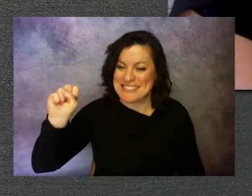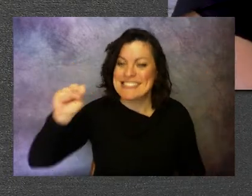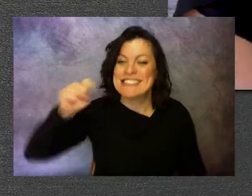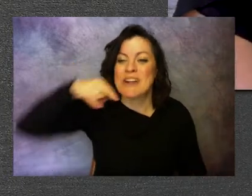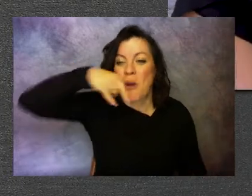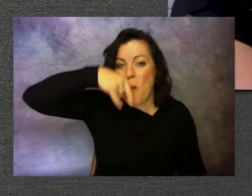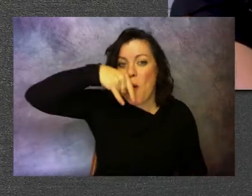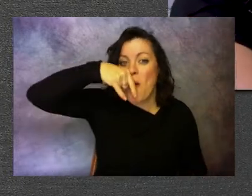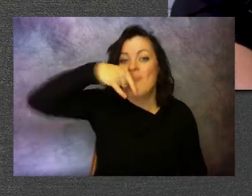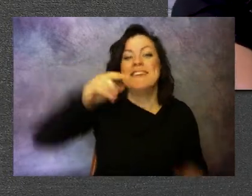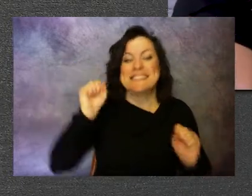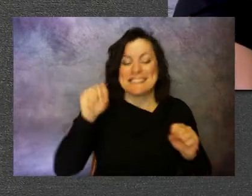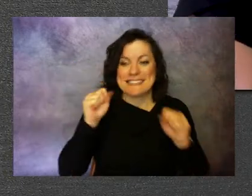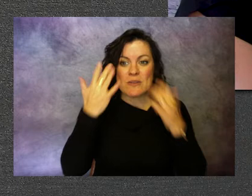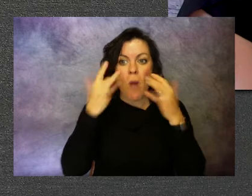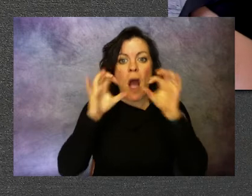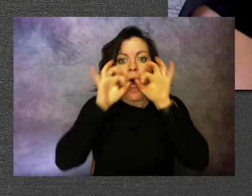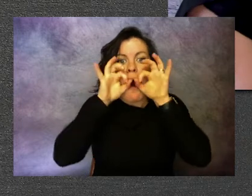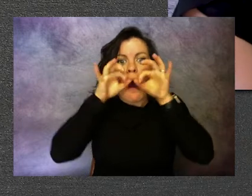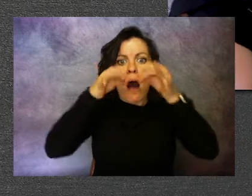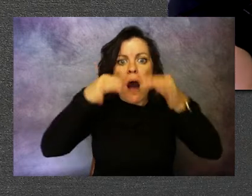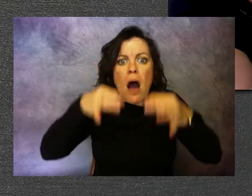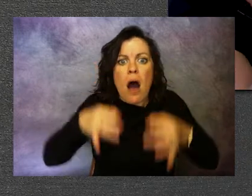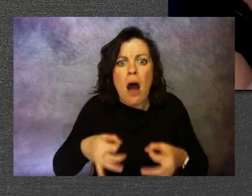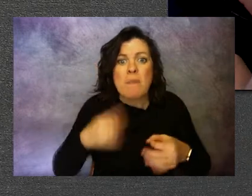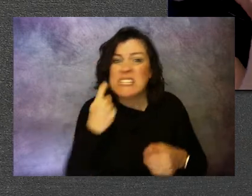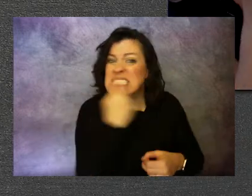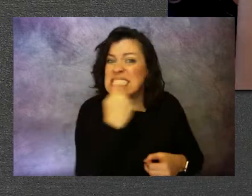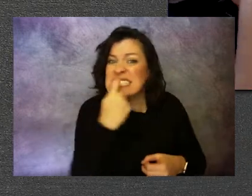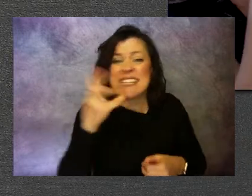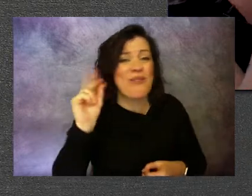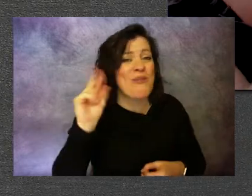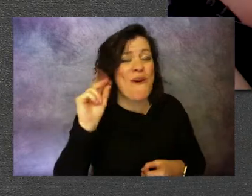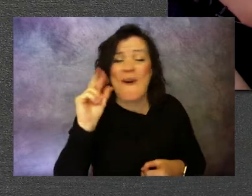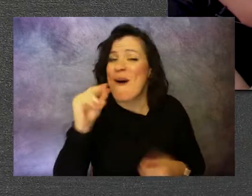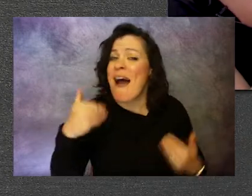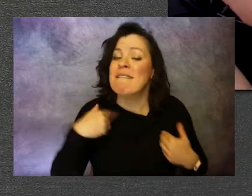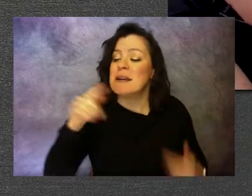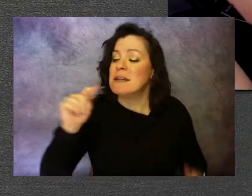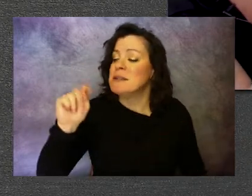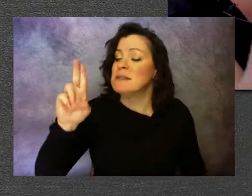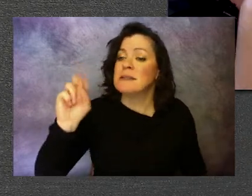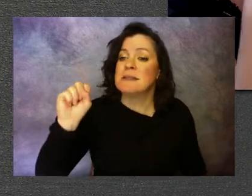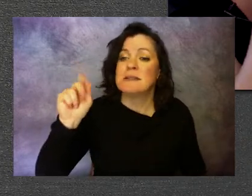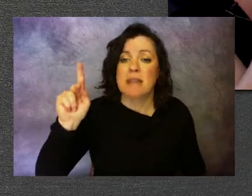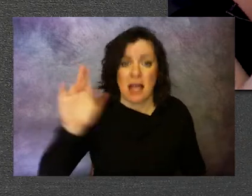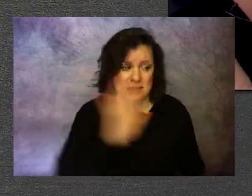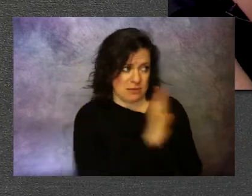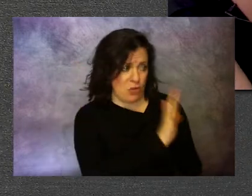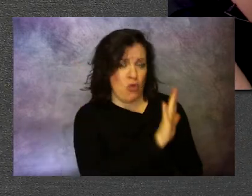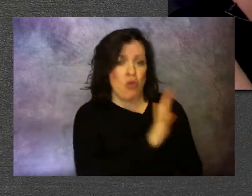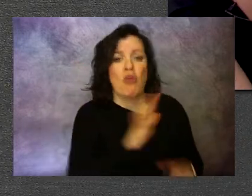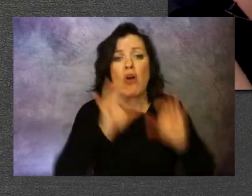tusks instead of teeth, but they're like their teeth. And they're made out of the same thing that our teeth are made out